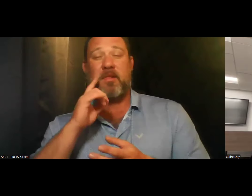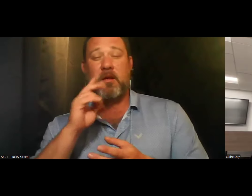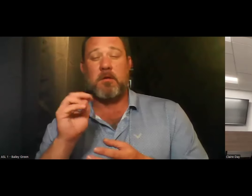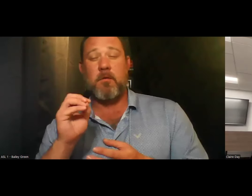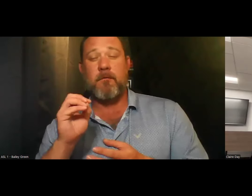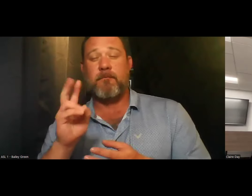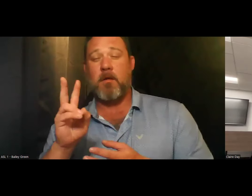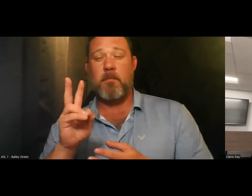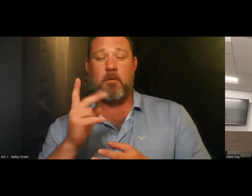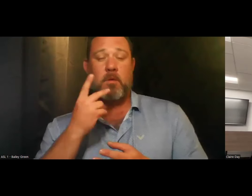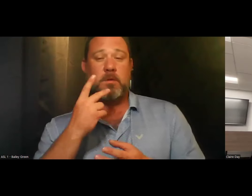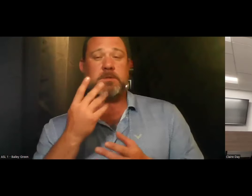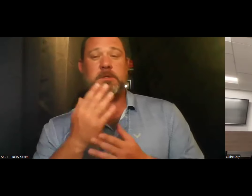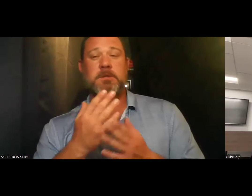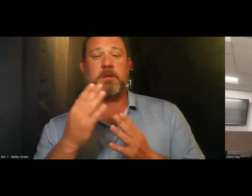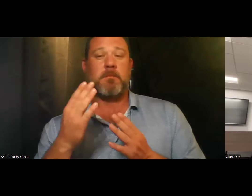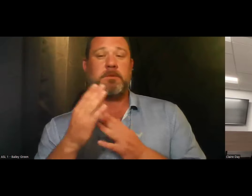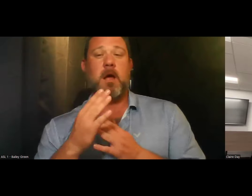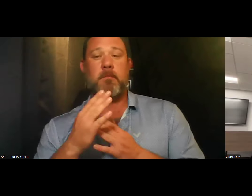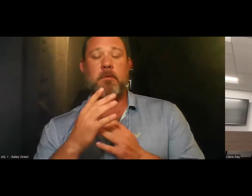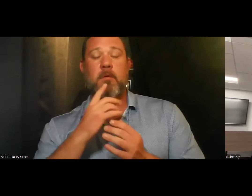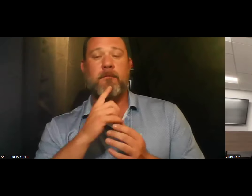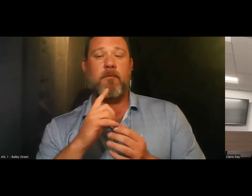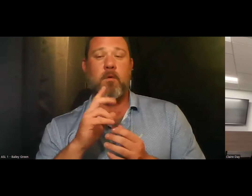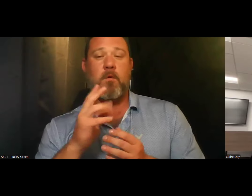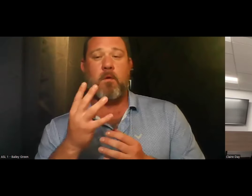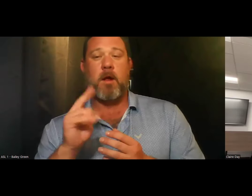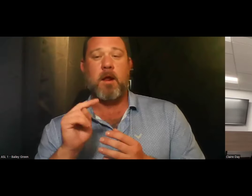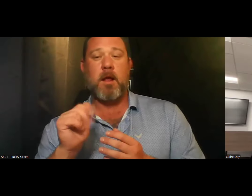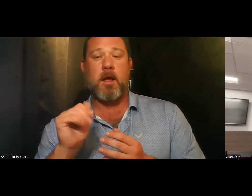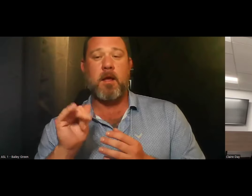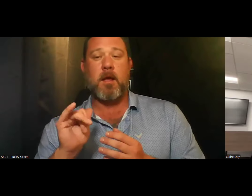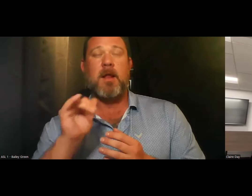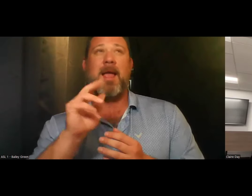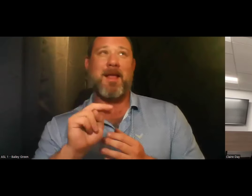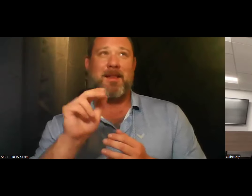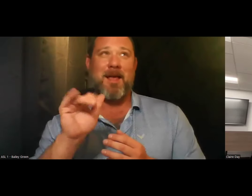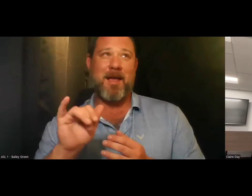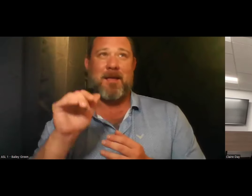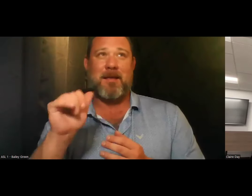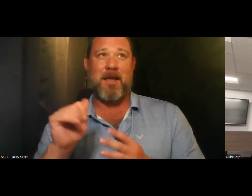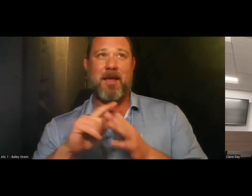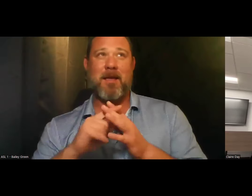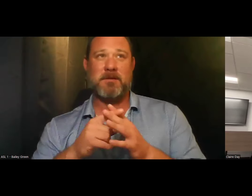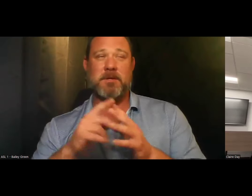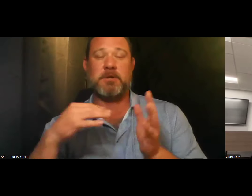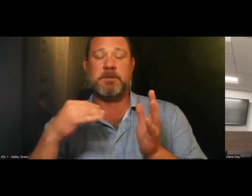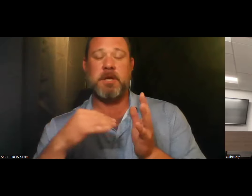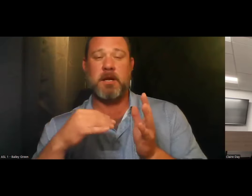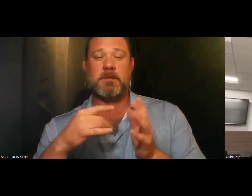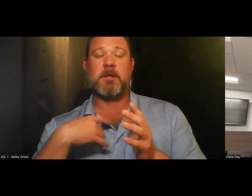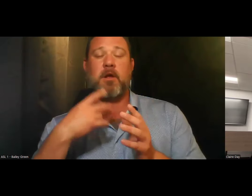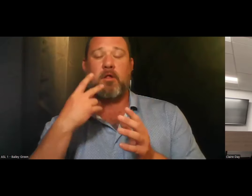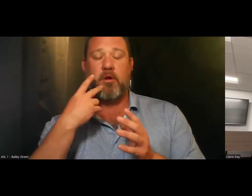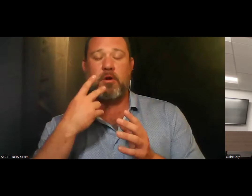will see some of the top line results of 4 NIA-funded ancillary studies that are looking at